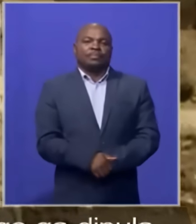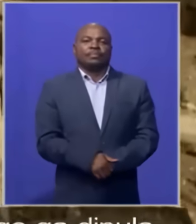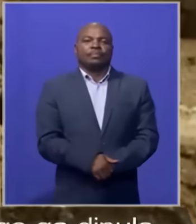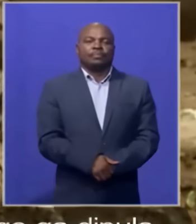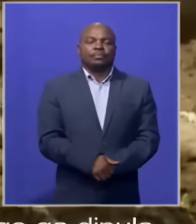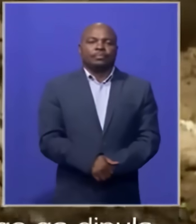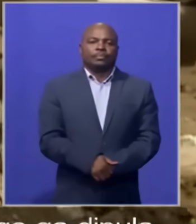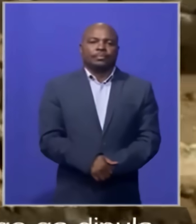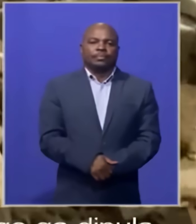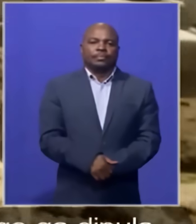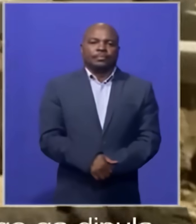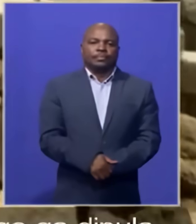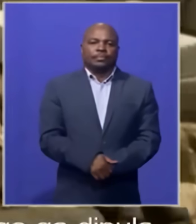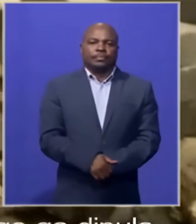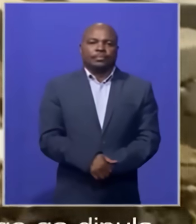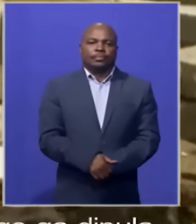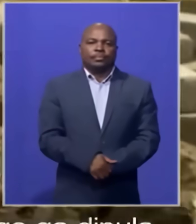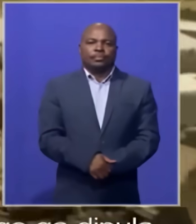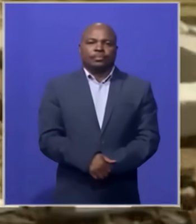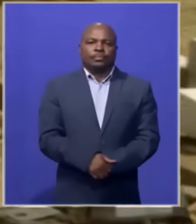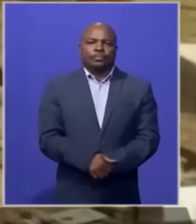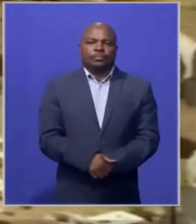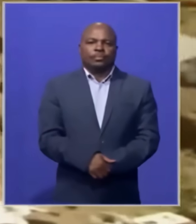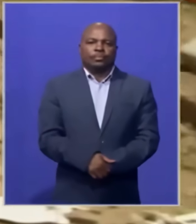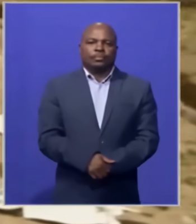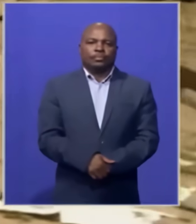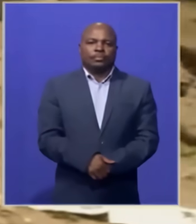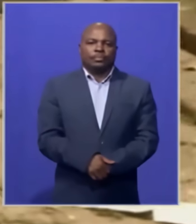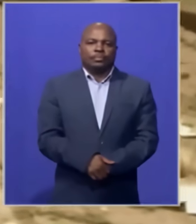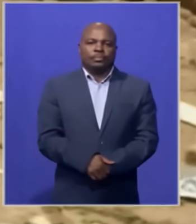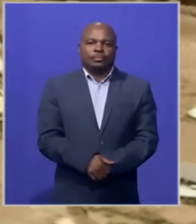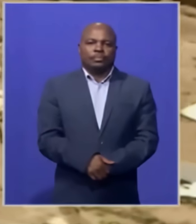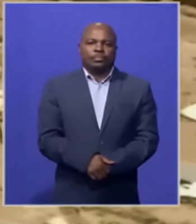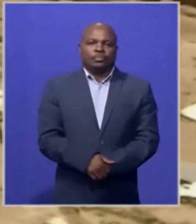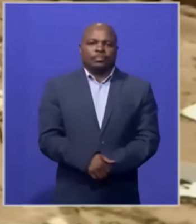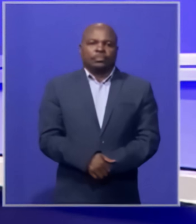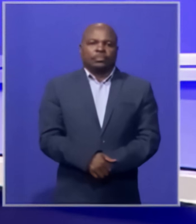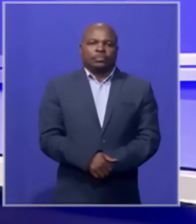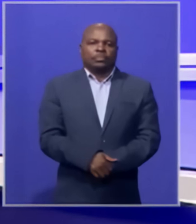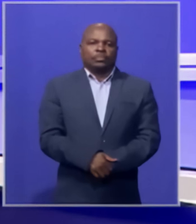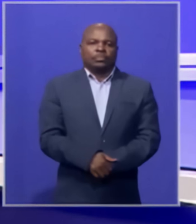tseba Maboa, ditabeng tša SABC, Diphale.